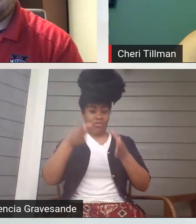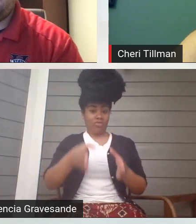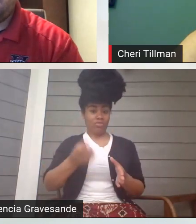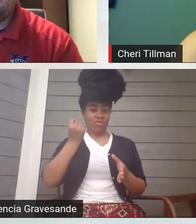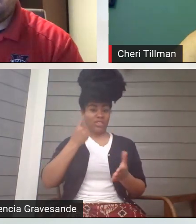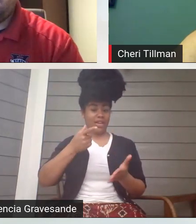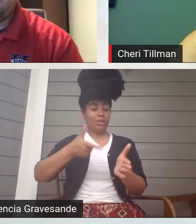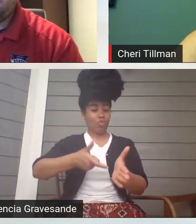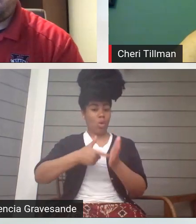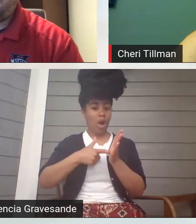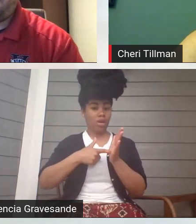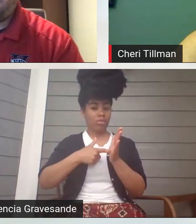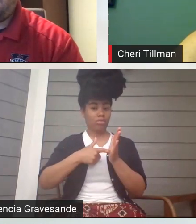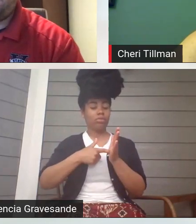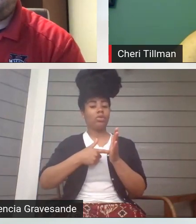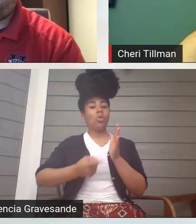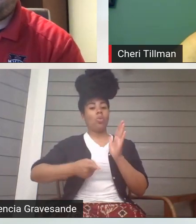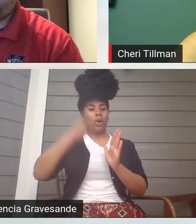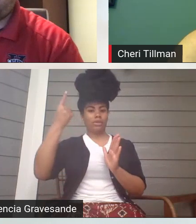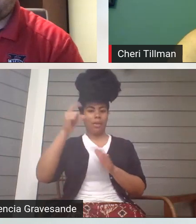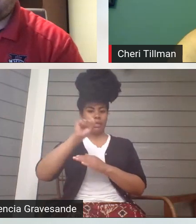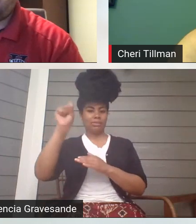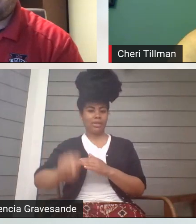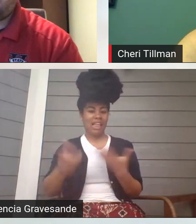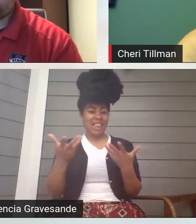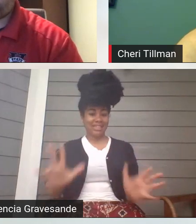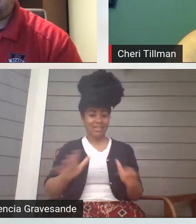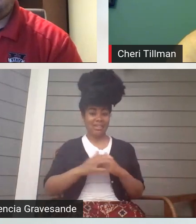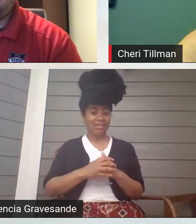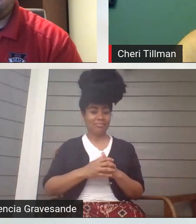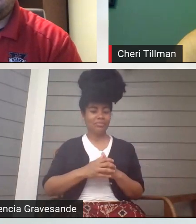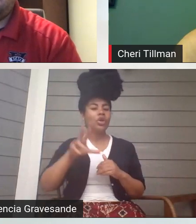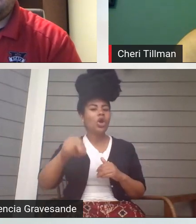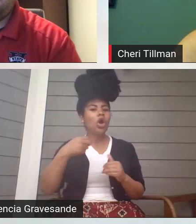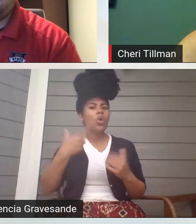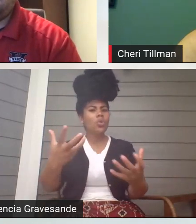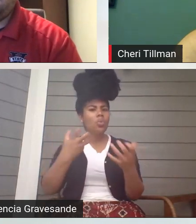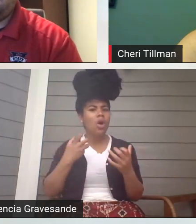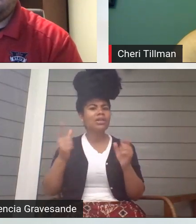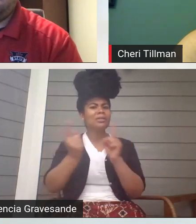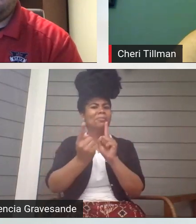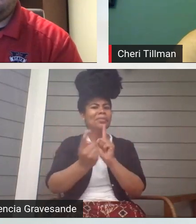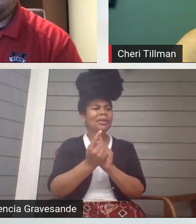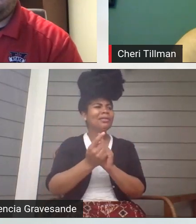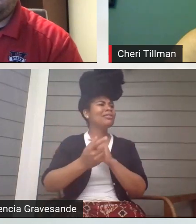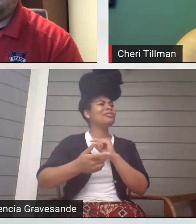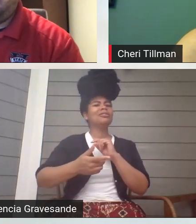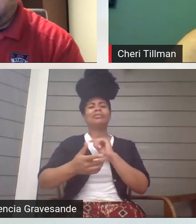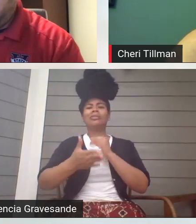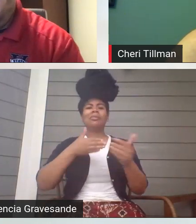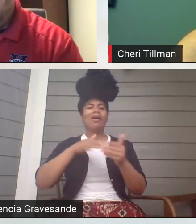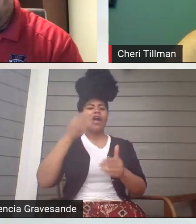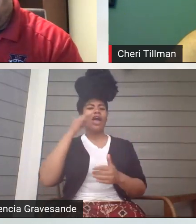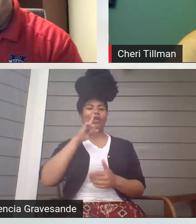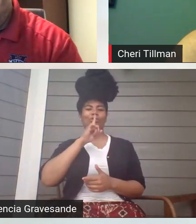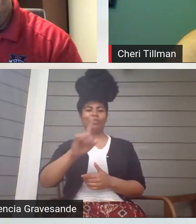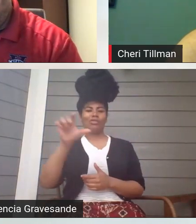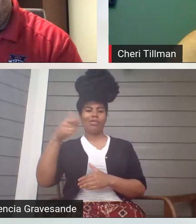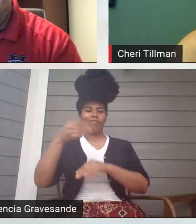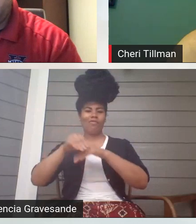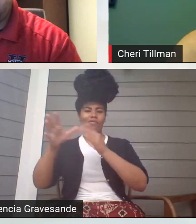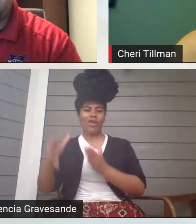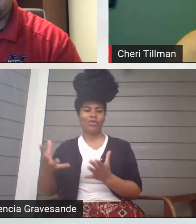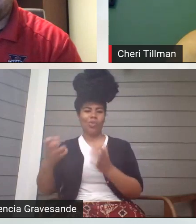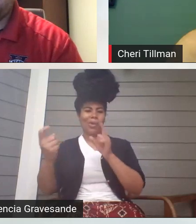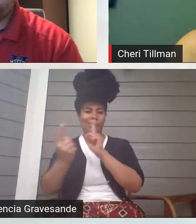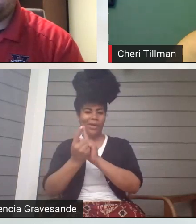semester. Now, when I say once a semester, I'm not saying that's all we want. I want to meet with my students, and I know the other advisors do too. We